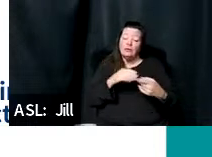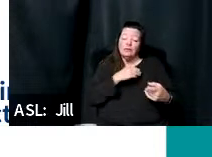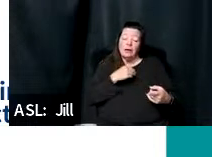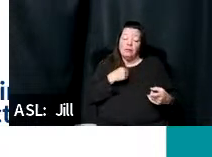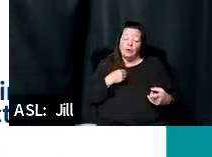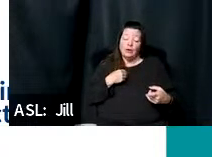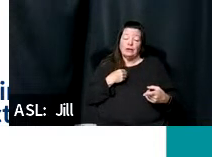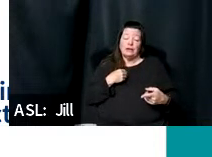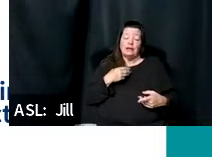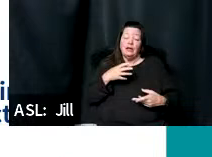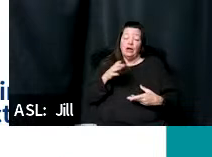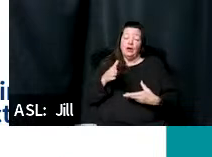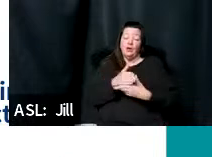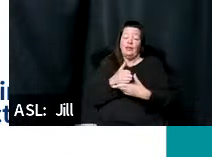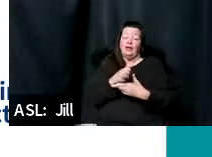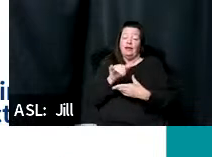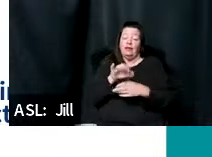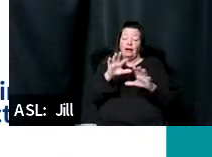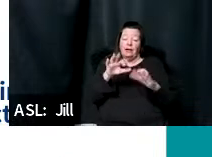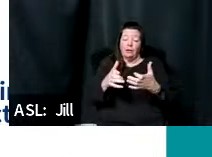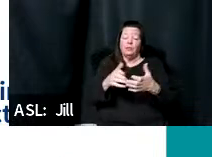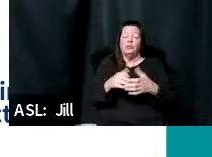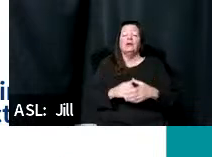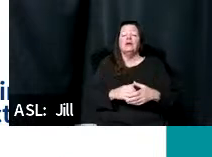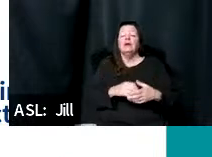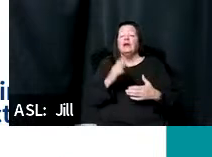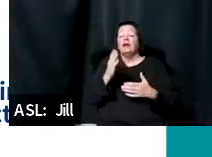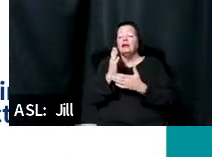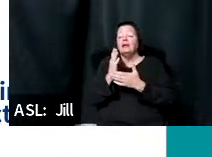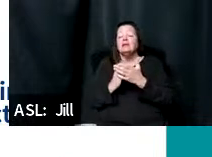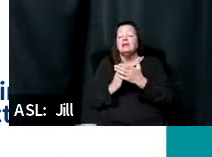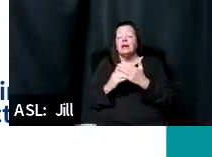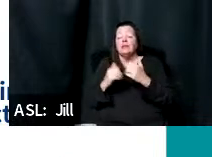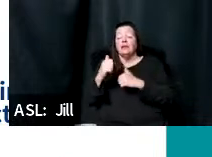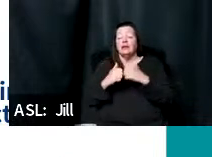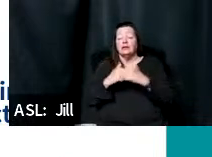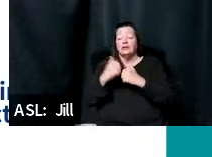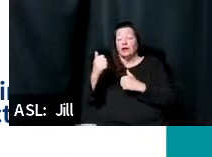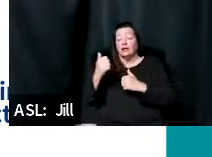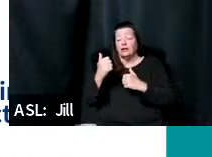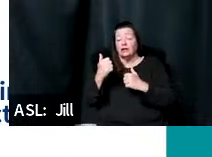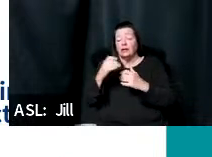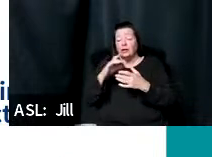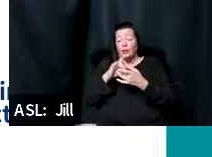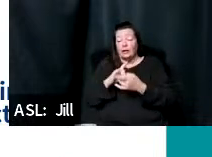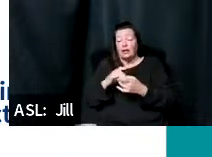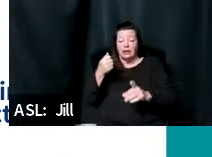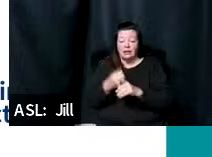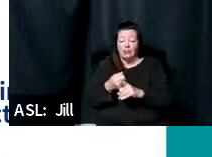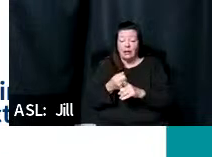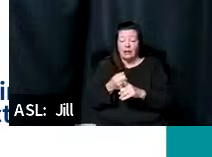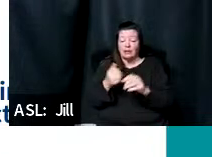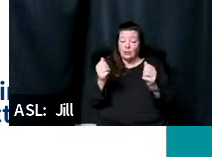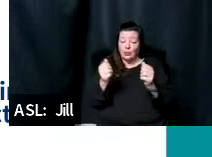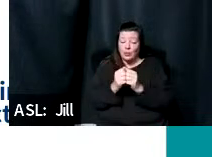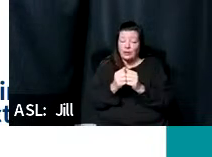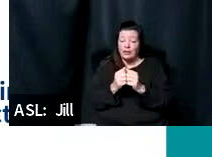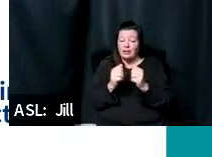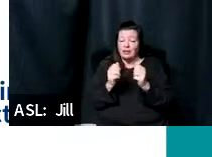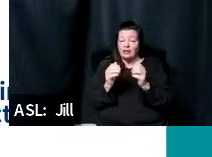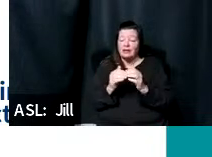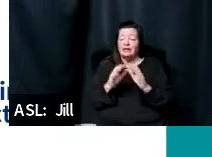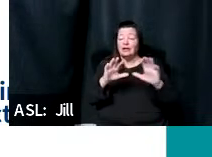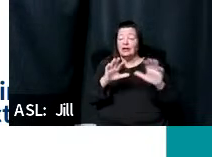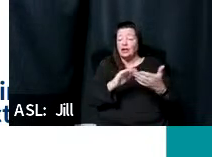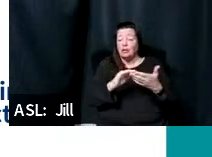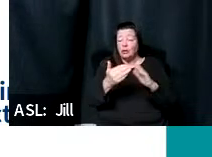this analysis. And some of the construction related impacts with these equity priority communities, such